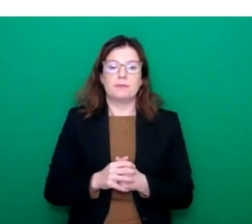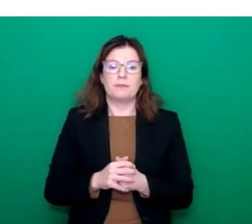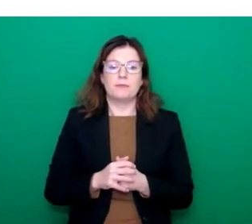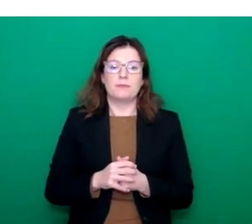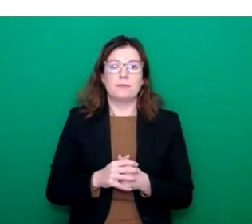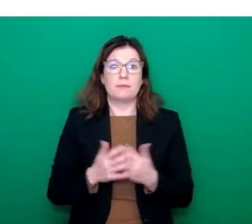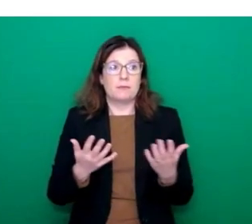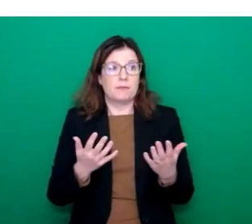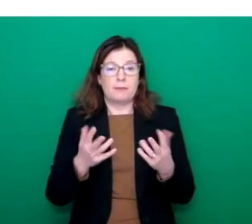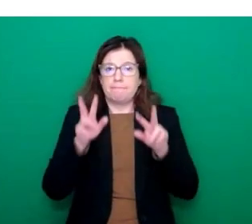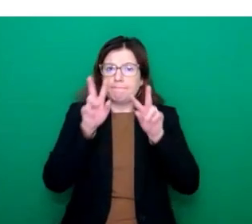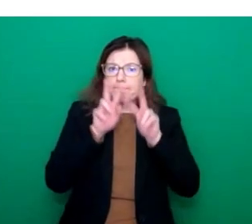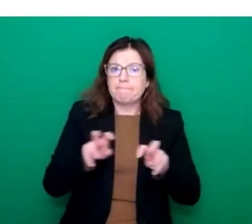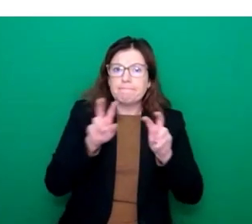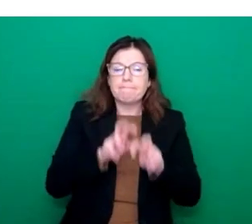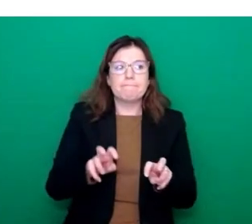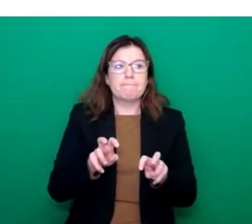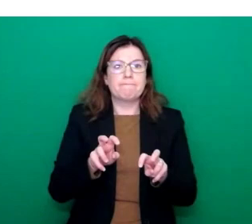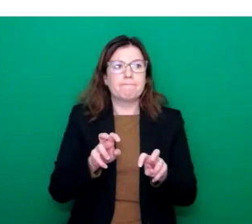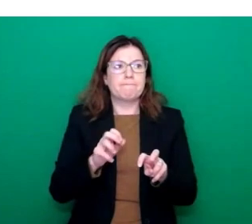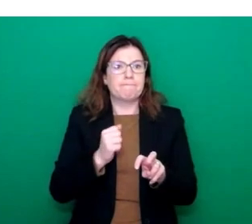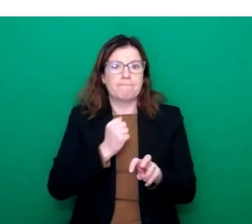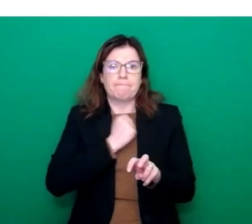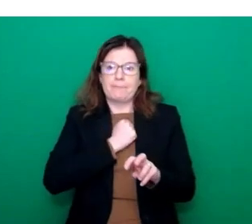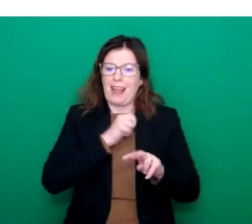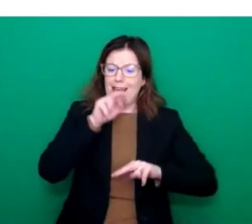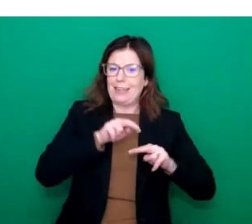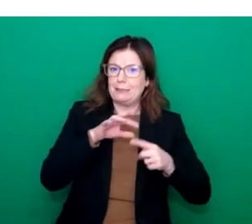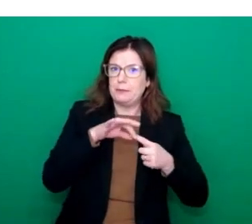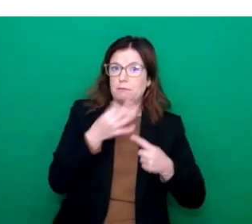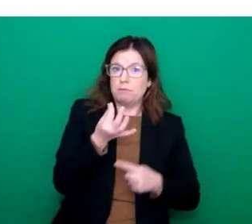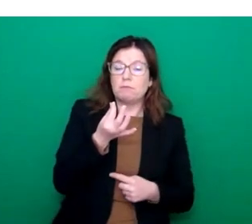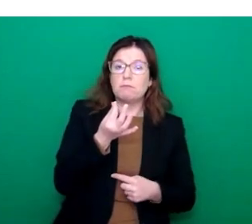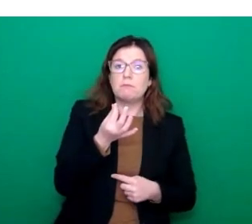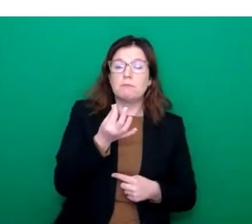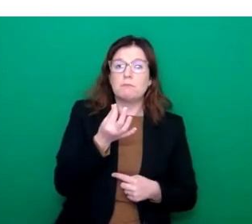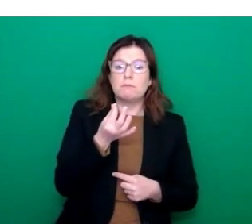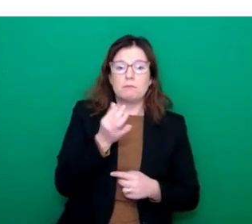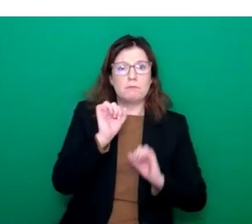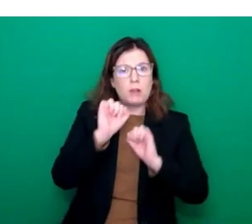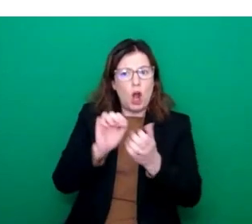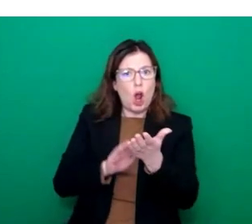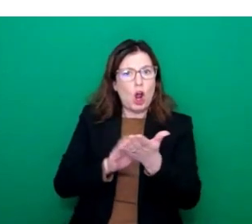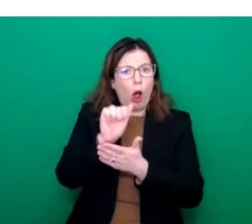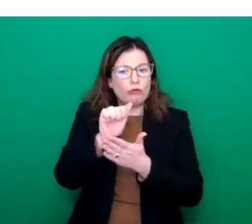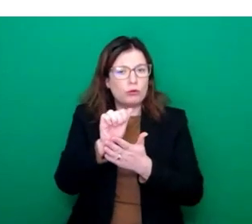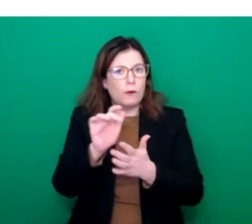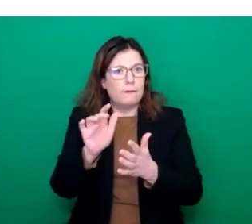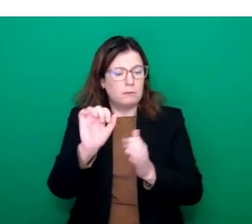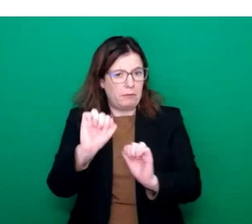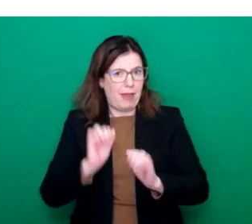important explorations within our assessments in terms of people's cultural views of pain and pain